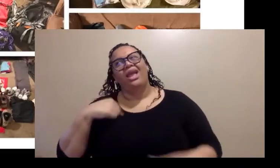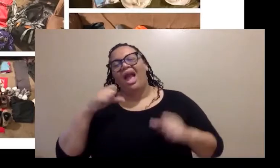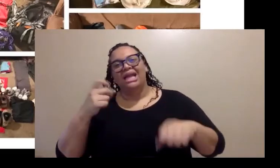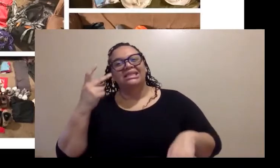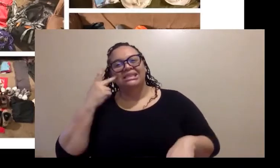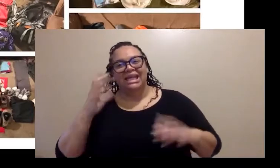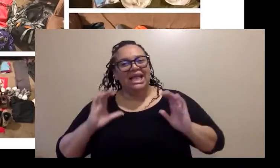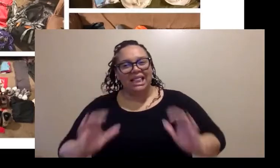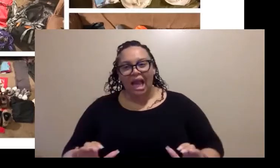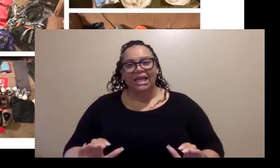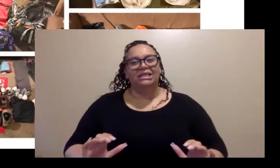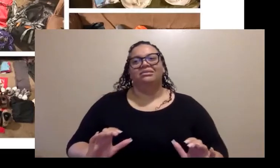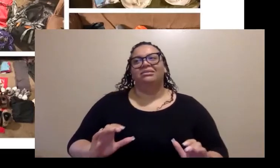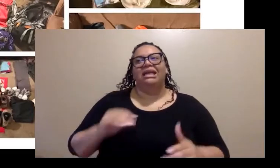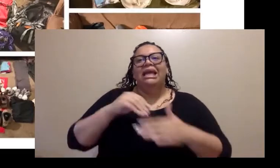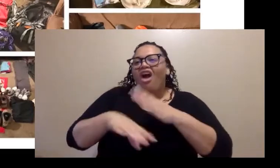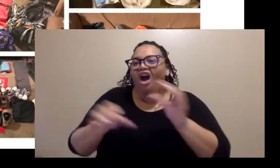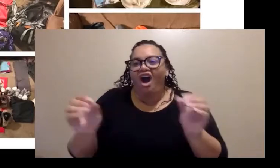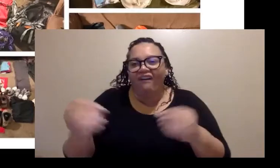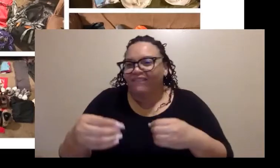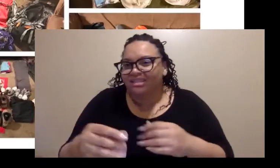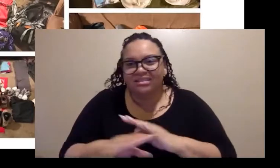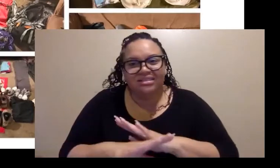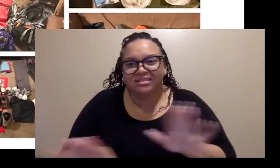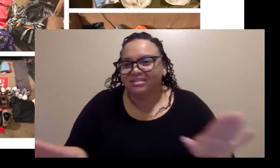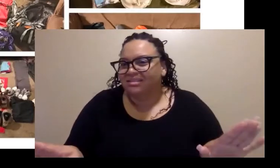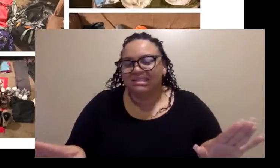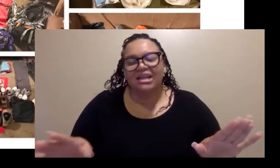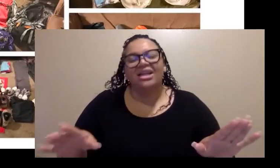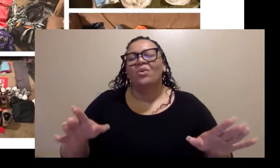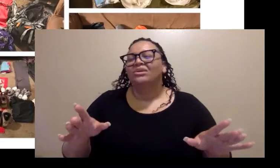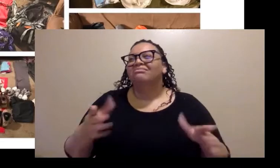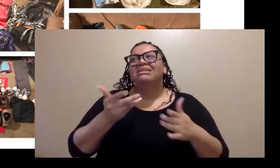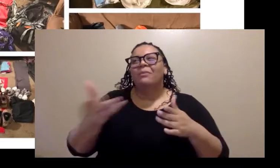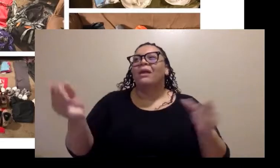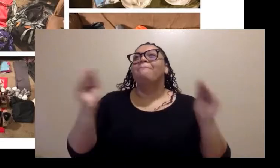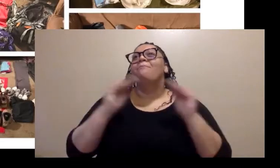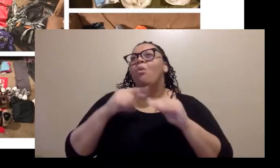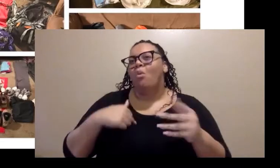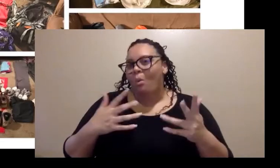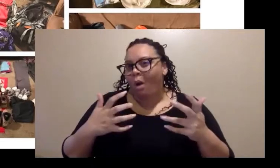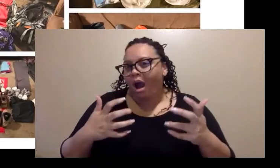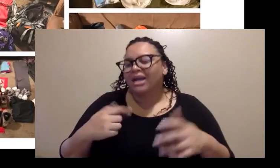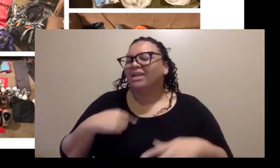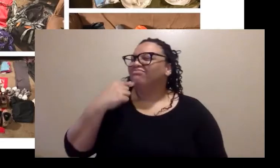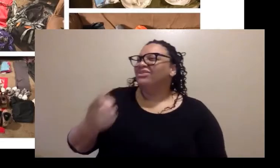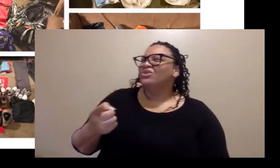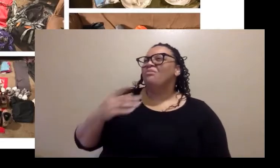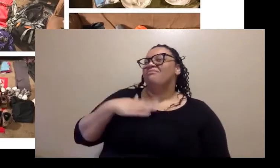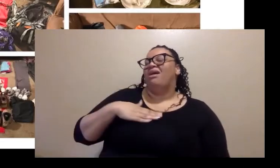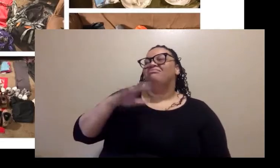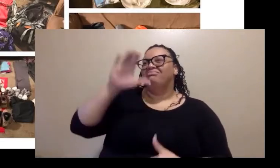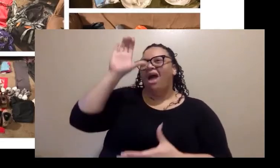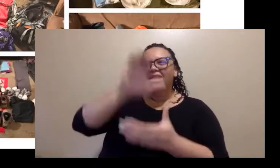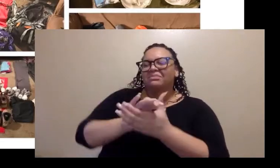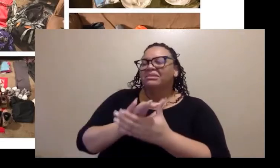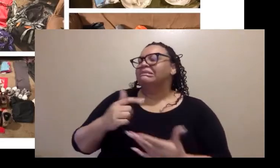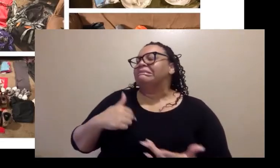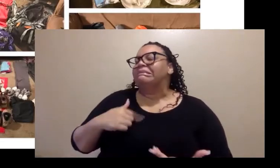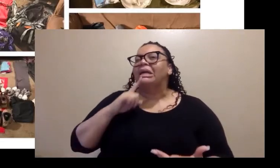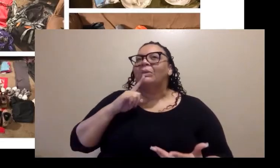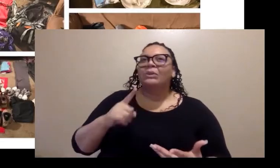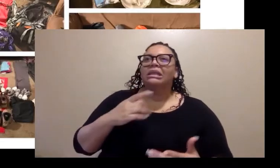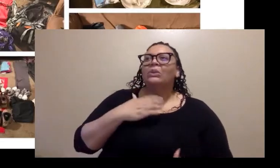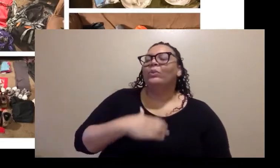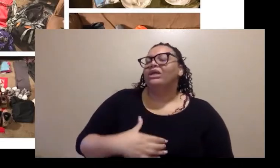office. I knew there was something I wanted to do more. And I remember thinking to myself and telling my partner, like, I really, really wish that